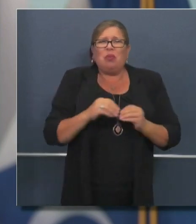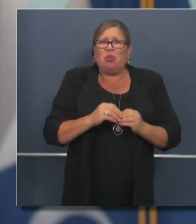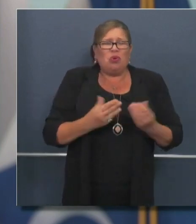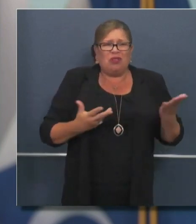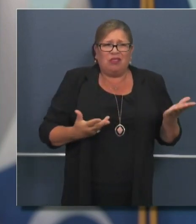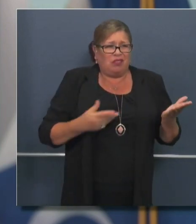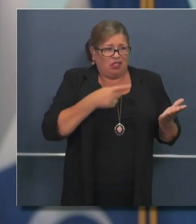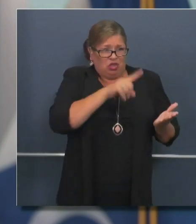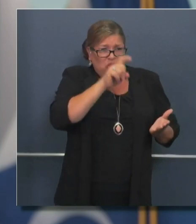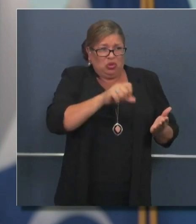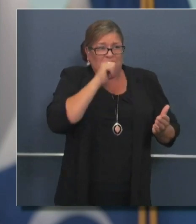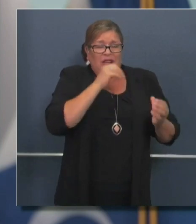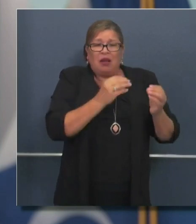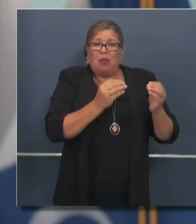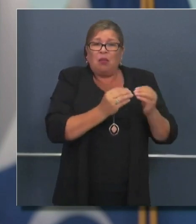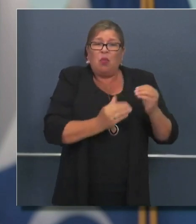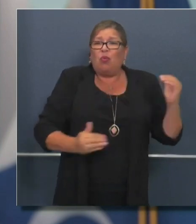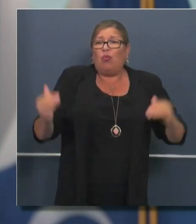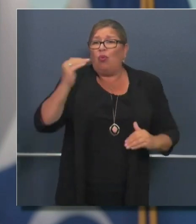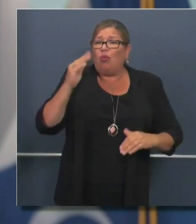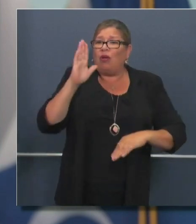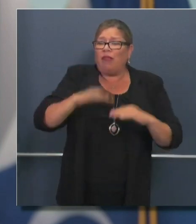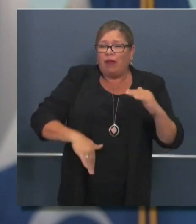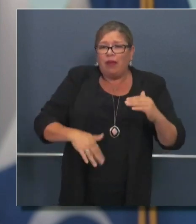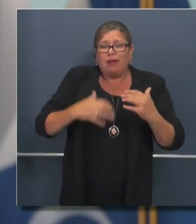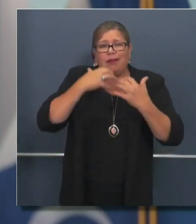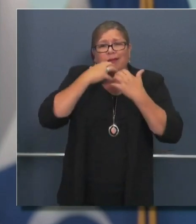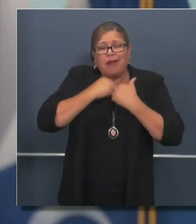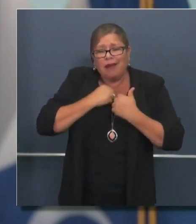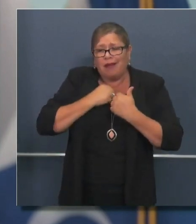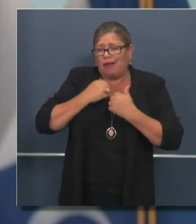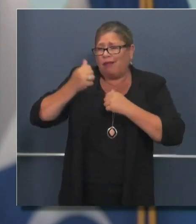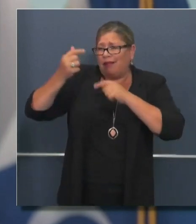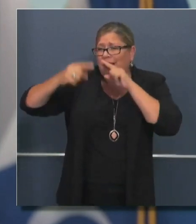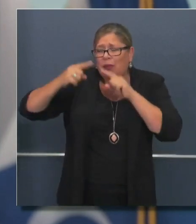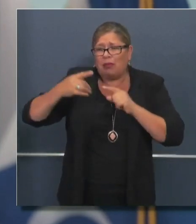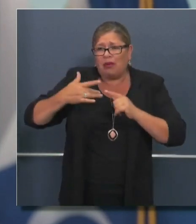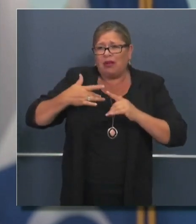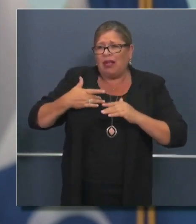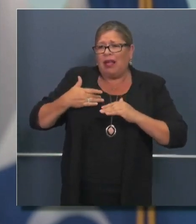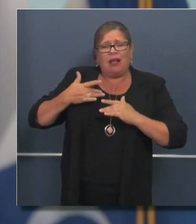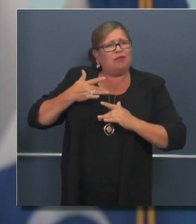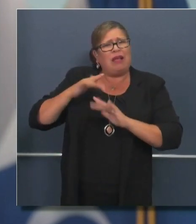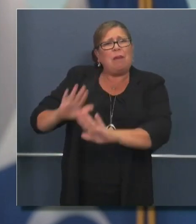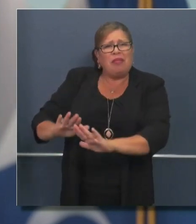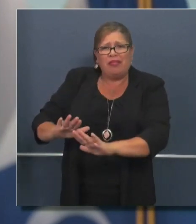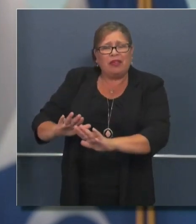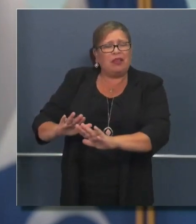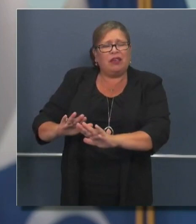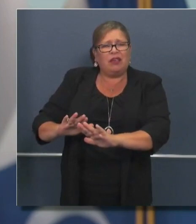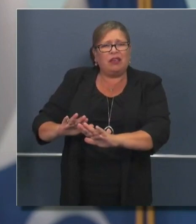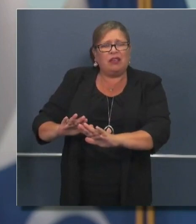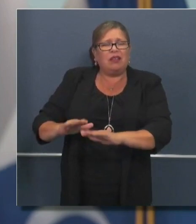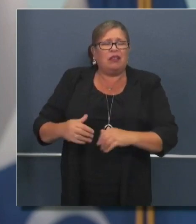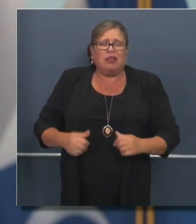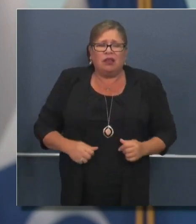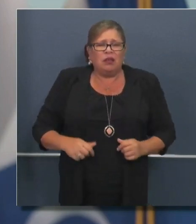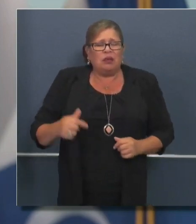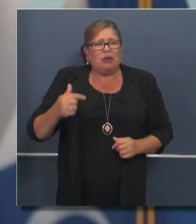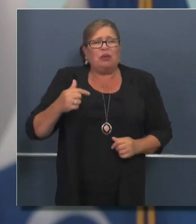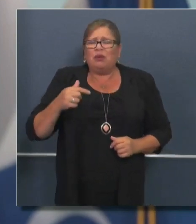care, collaboration, and empathy. That's struck a chord with me. She's been saying it for